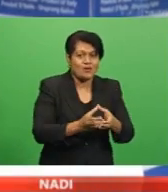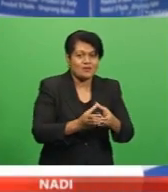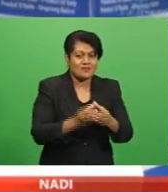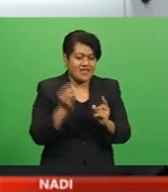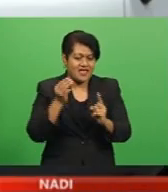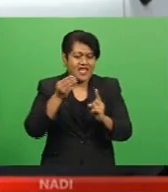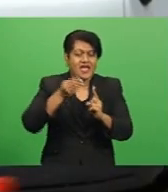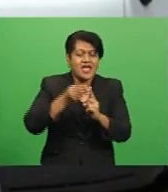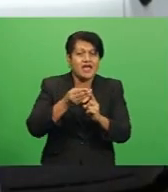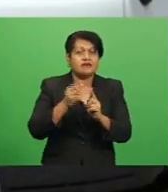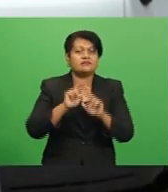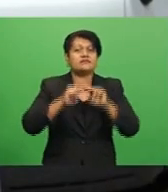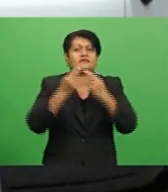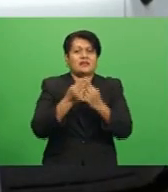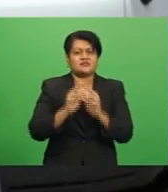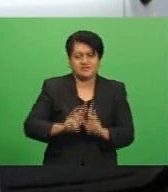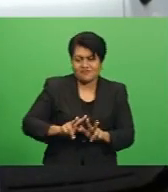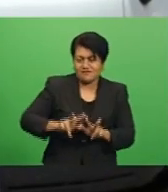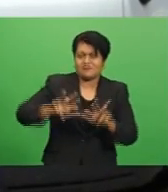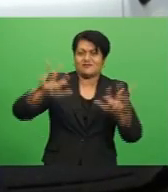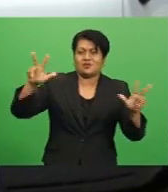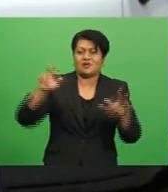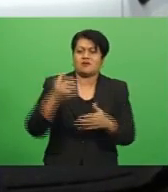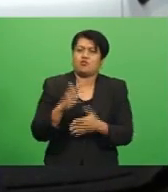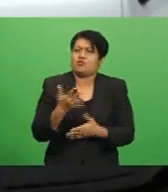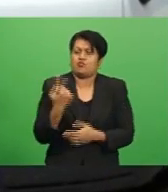families in Vanulevu that may still need help.